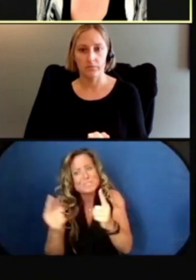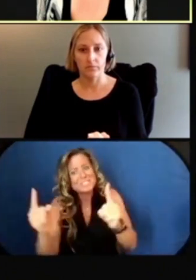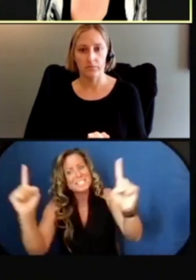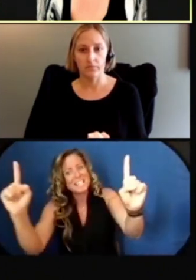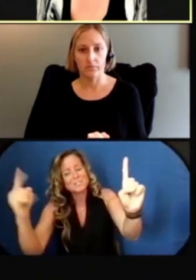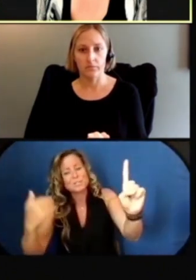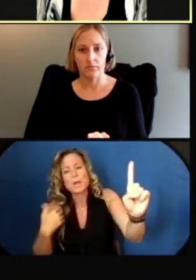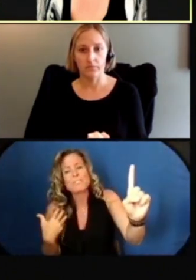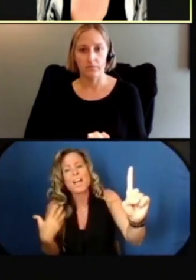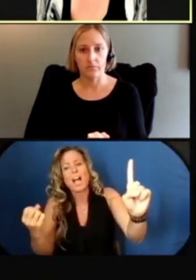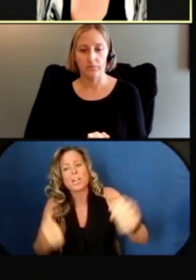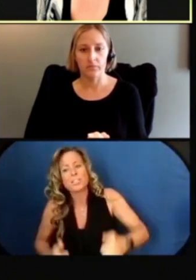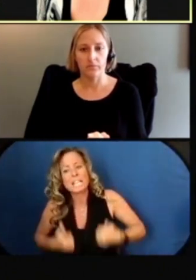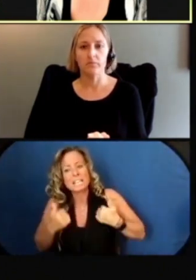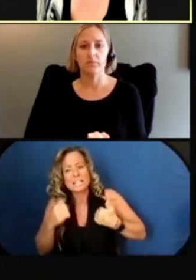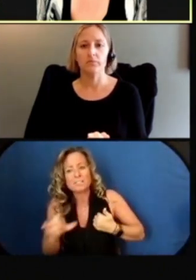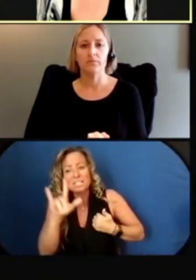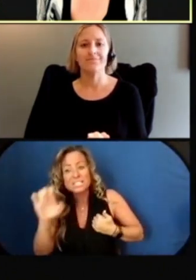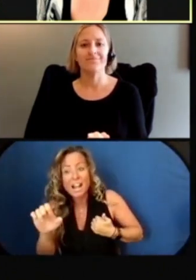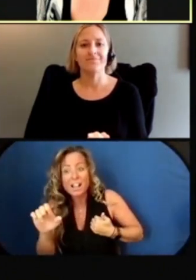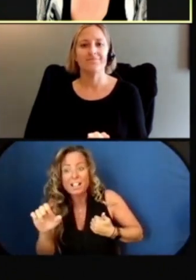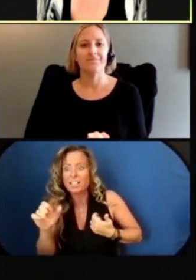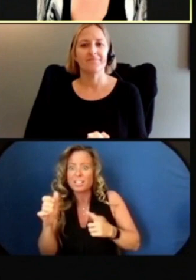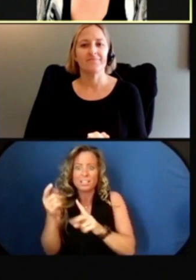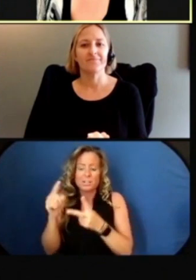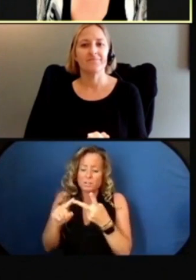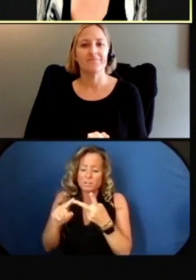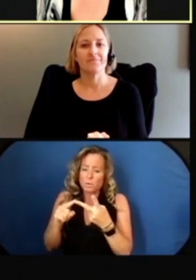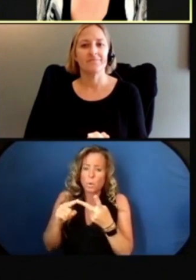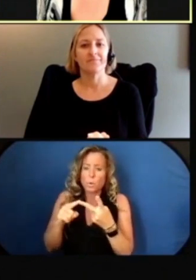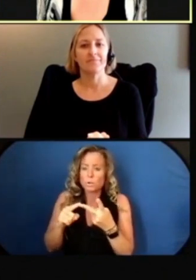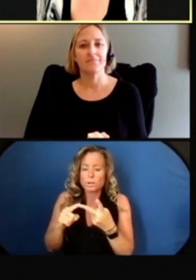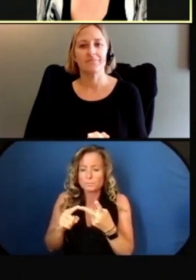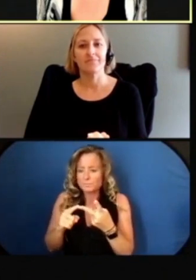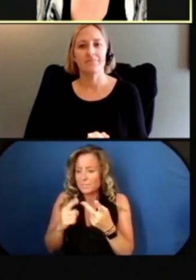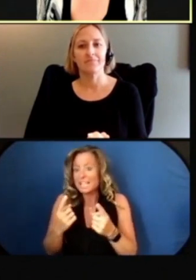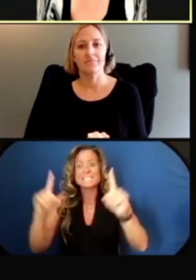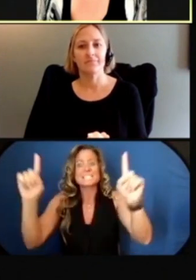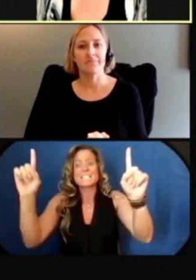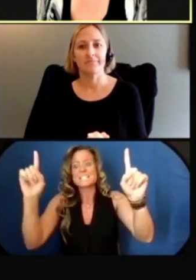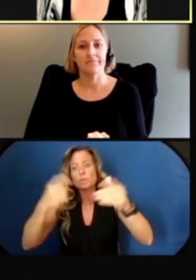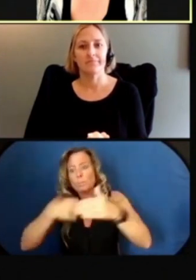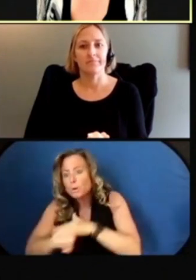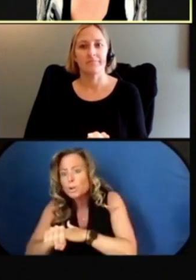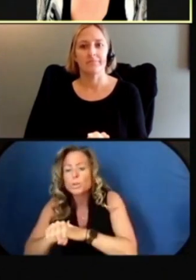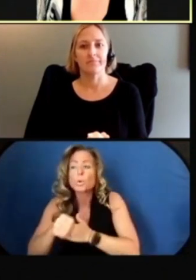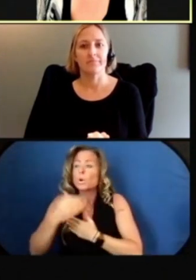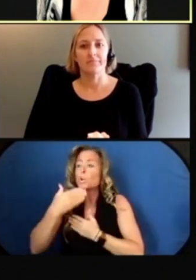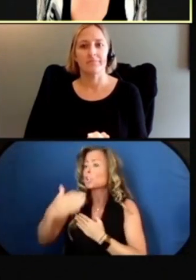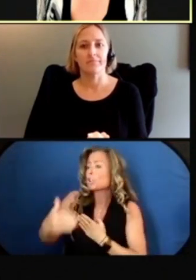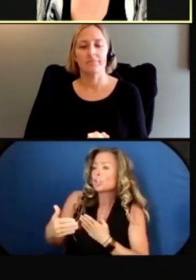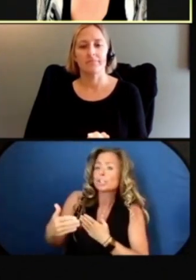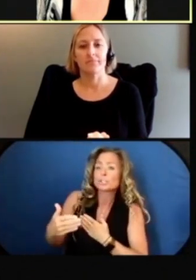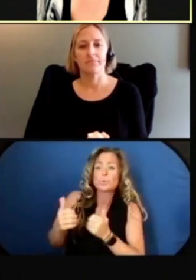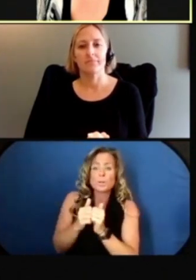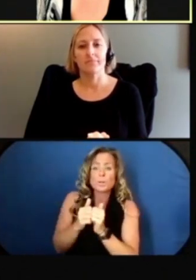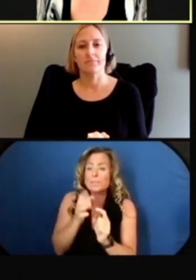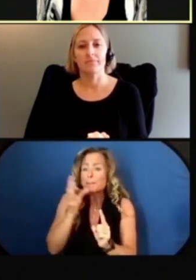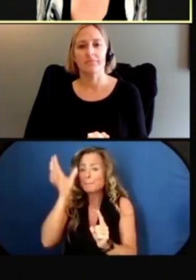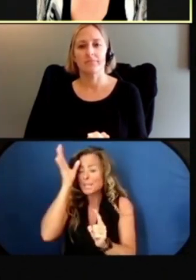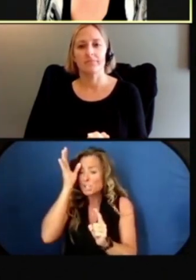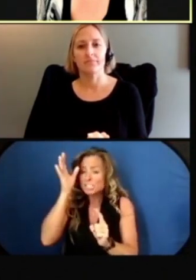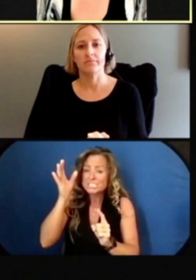have a healthy lifestyle or a successful birth, or do well in parenting or have a